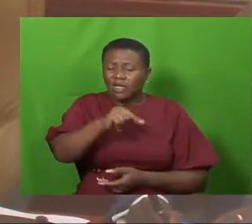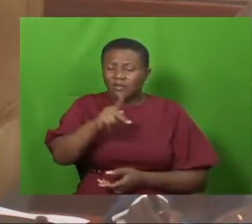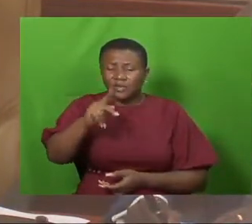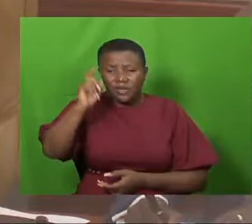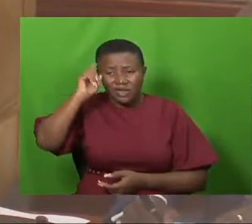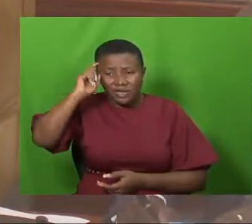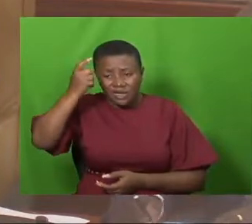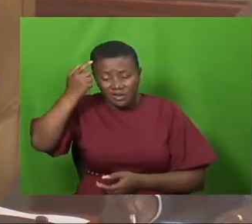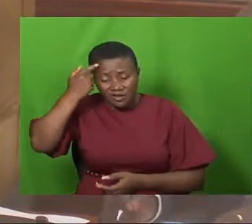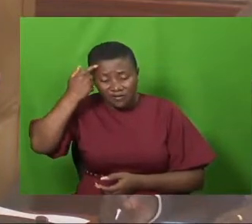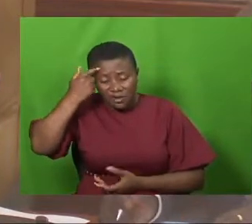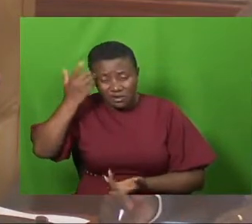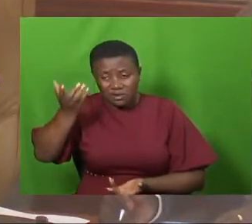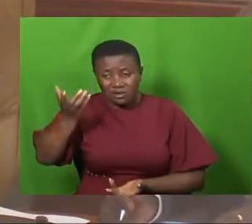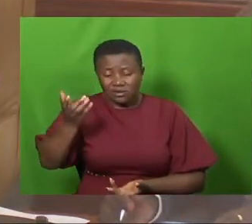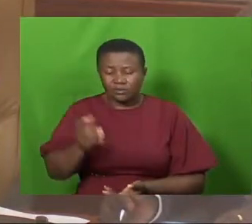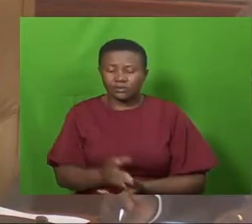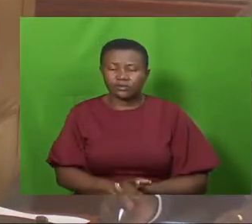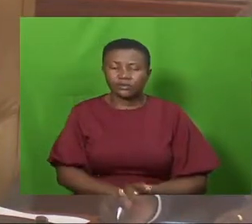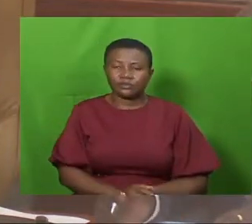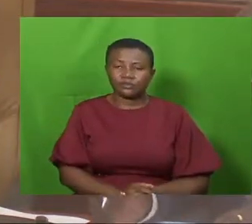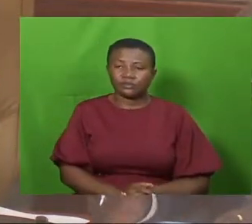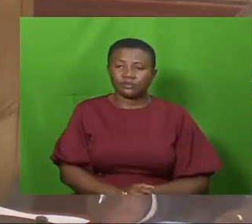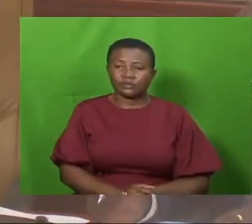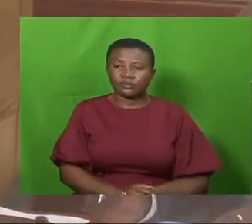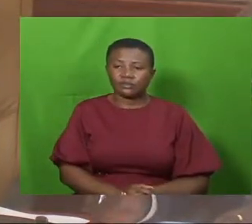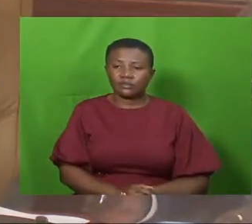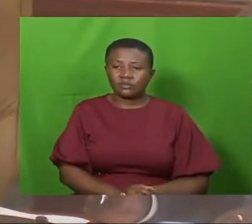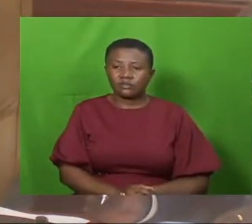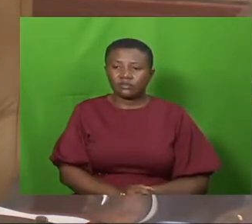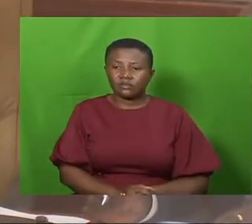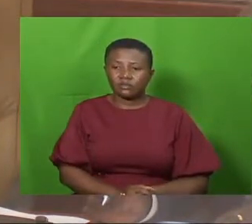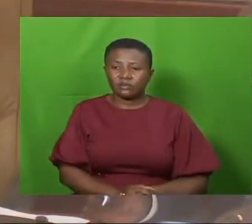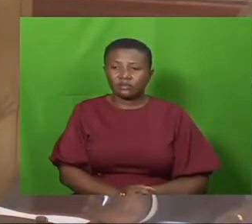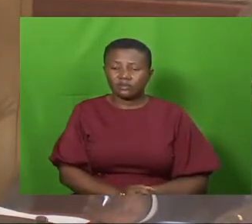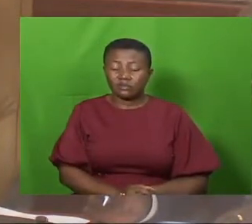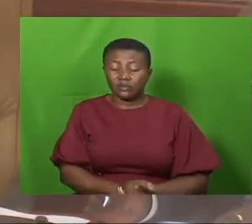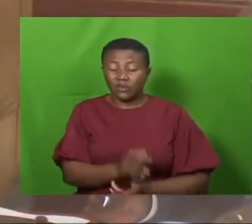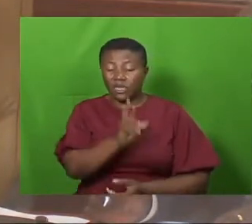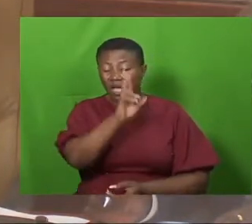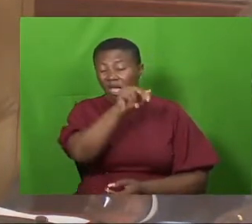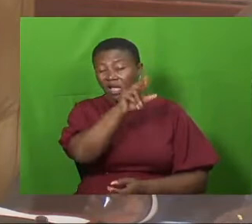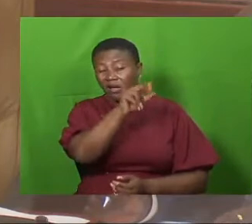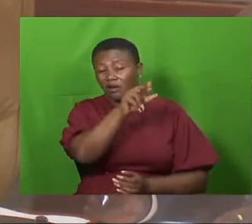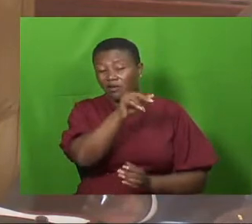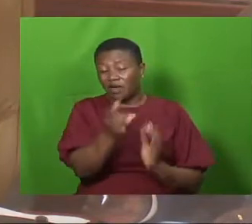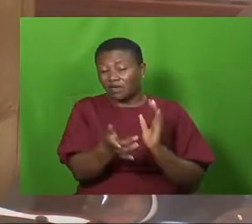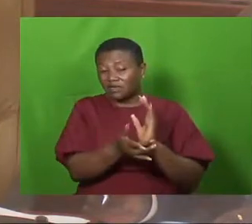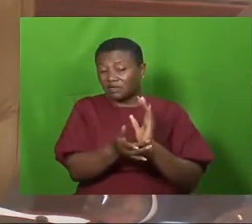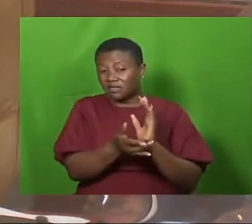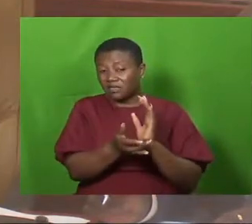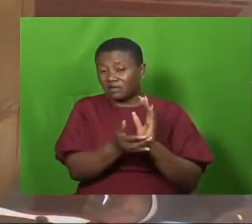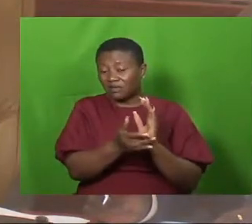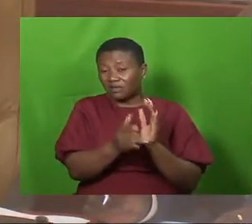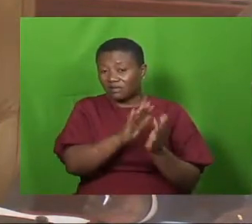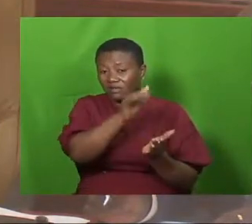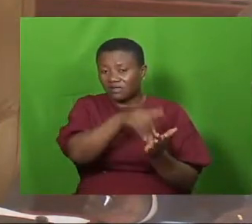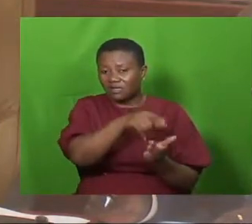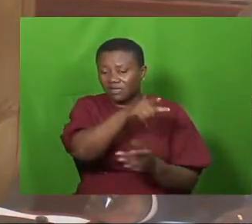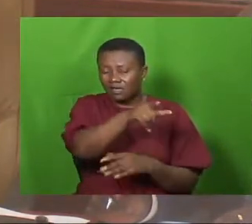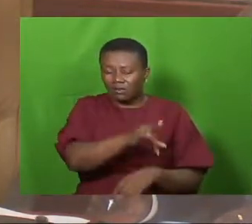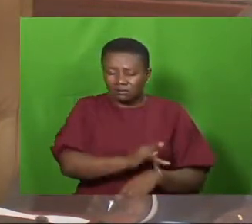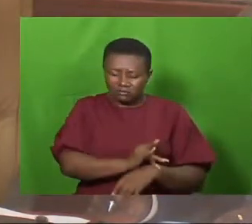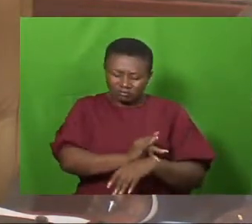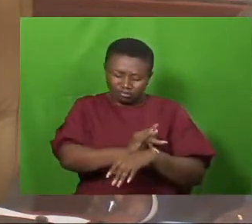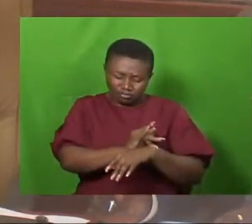of Nana Addo Dankwa Akufo-Addo. Accra Digital Center was an empty shell, I've said so here before, at Dakato when